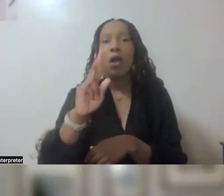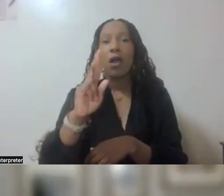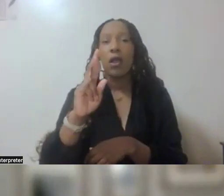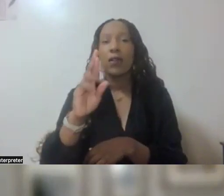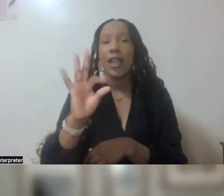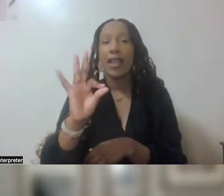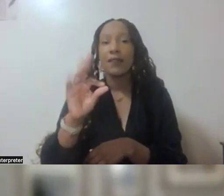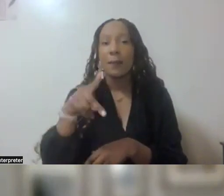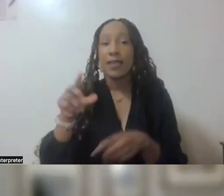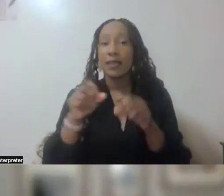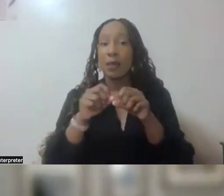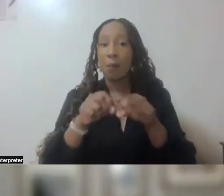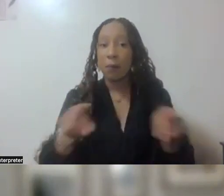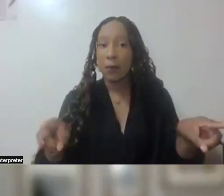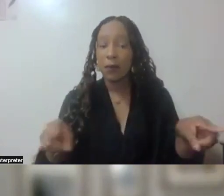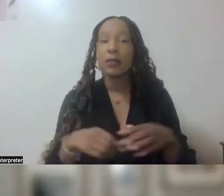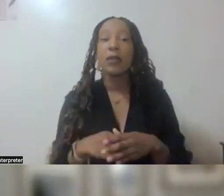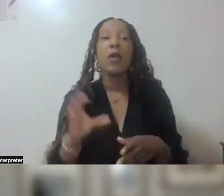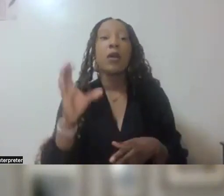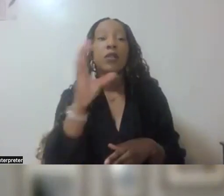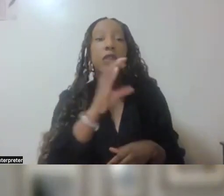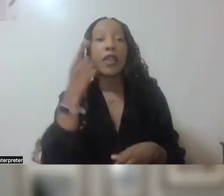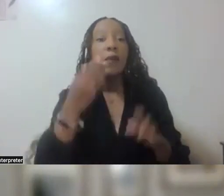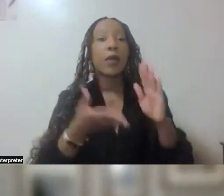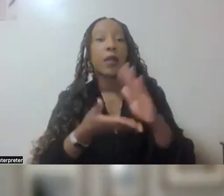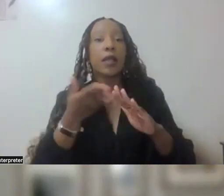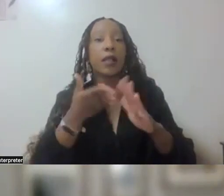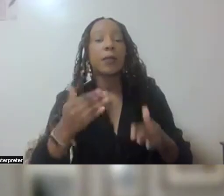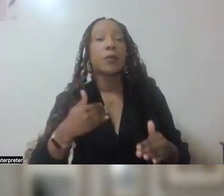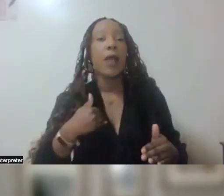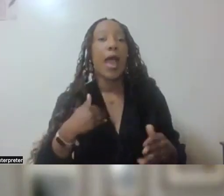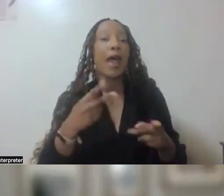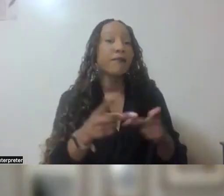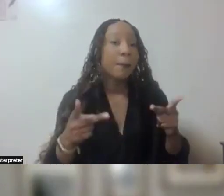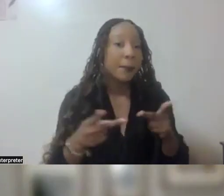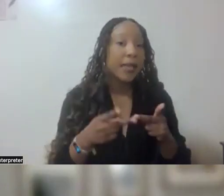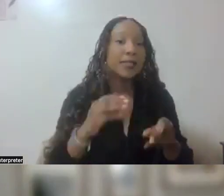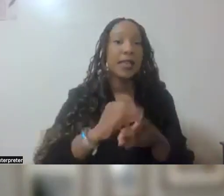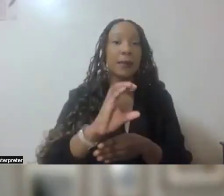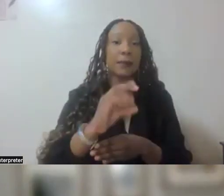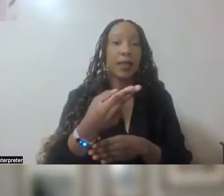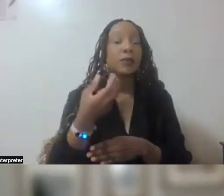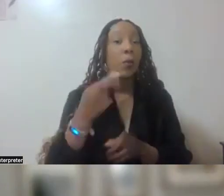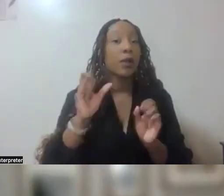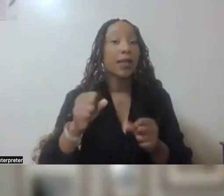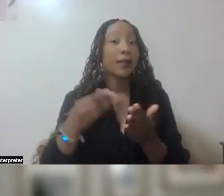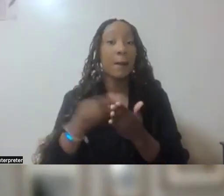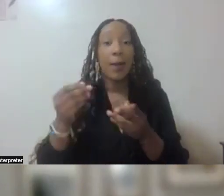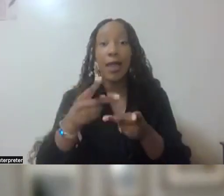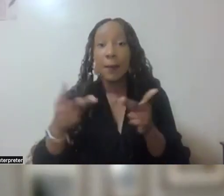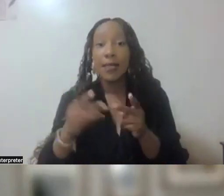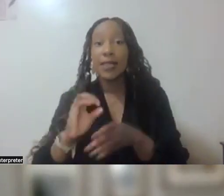out, was looking for an operator who had space in Columbia Heights or who could acquire space in Columbia Heights.